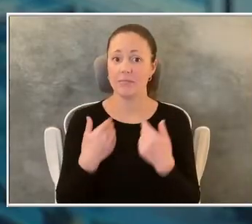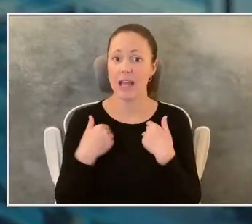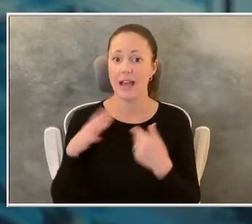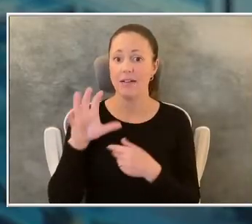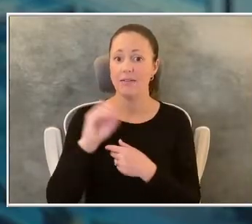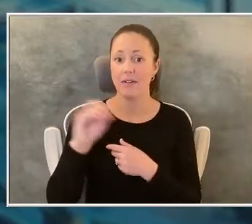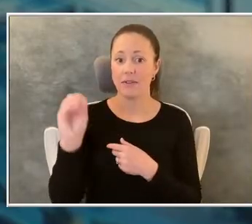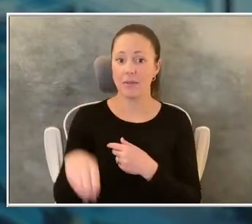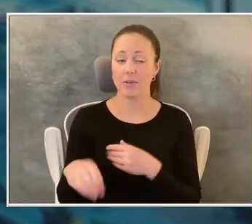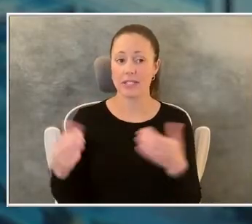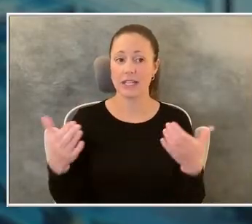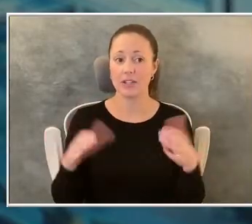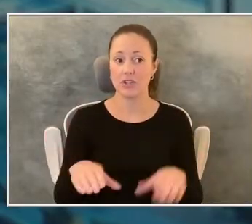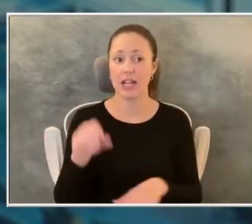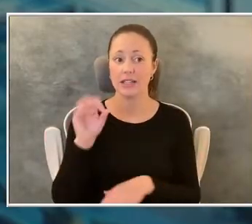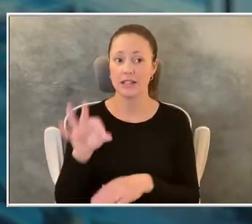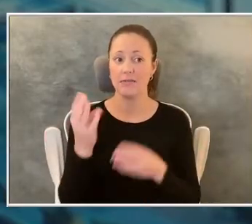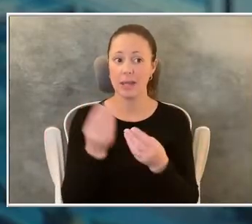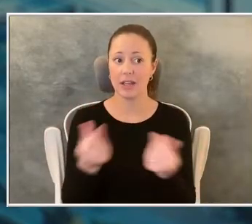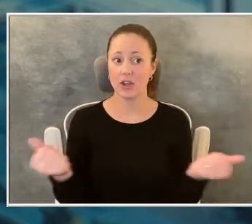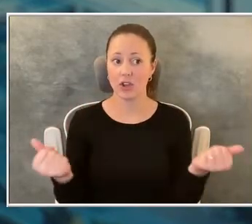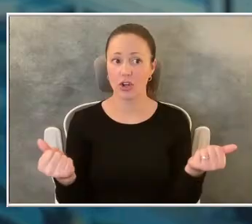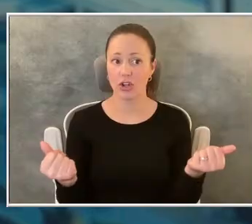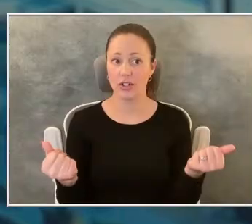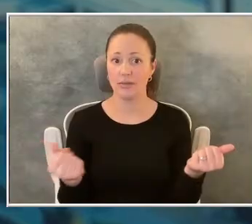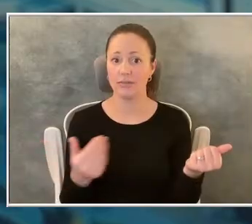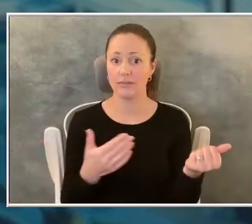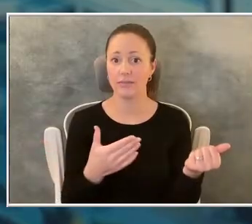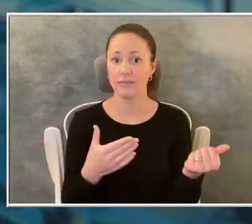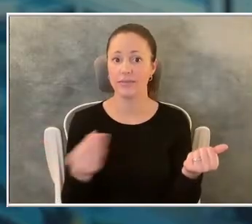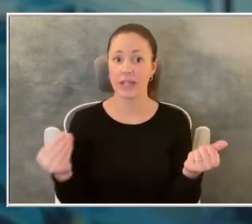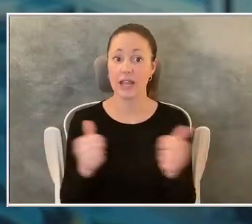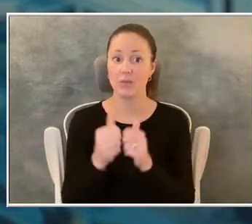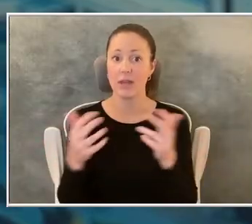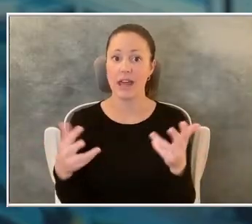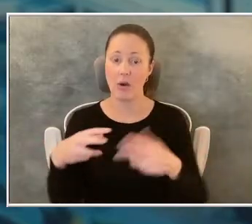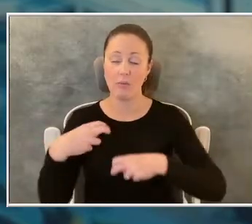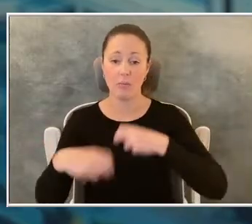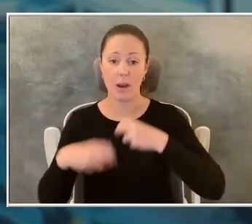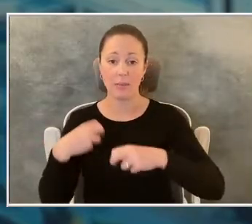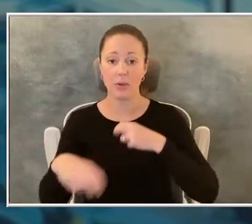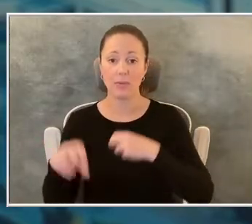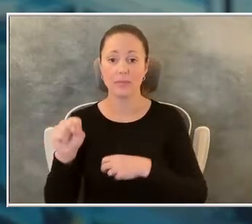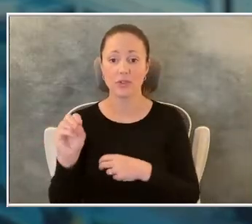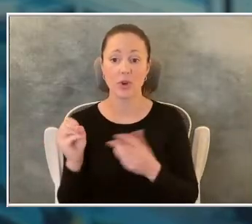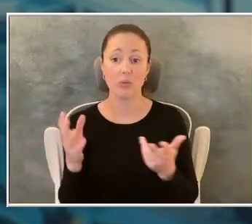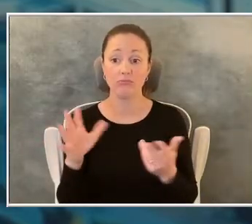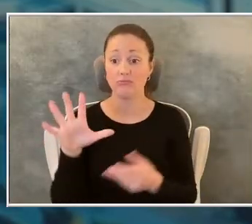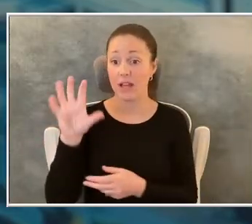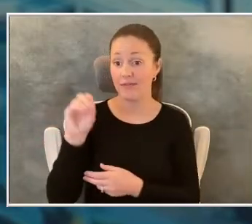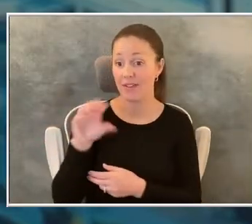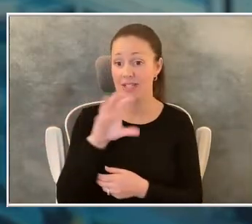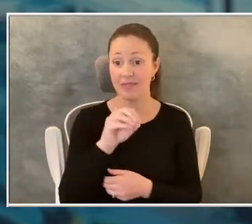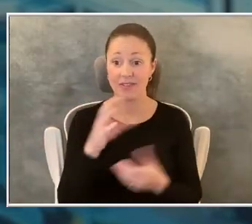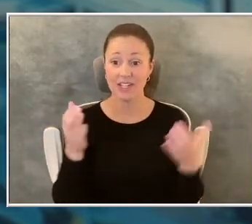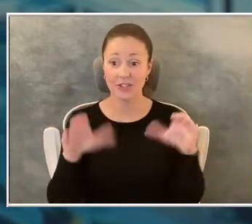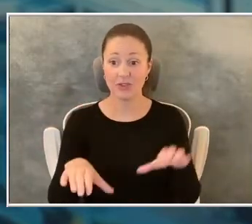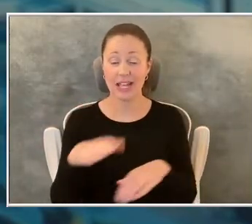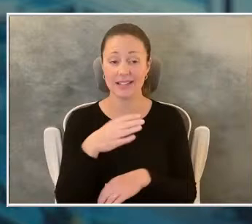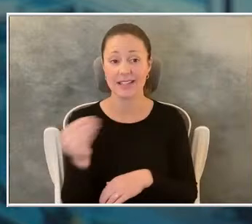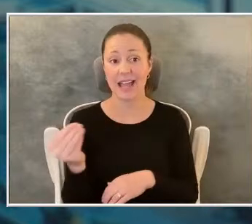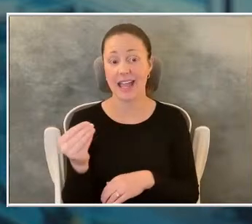of being cured, and you know, without problem. So it's a 50-50 chance, and